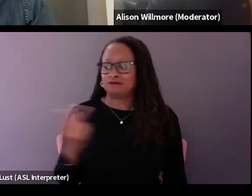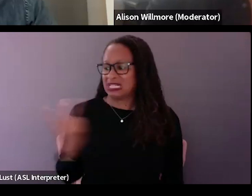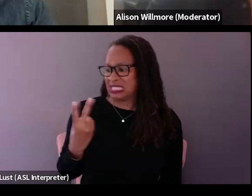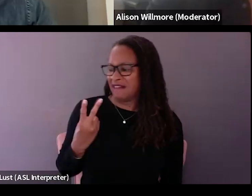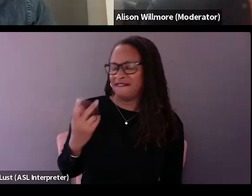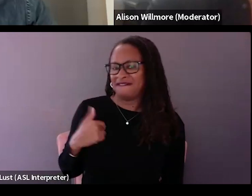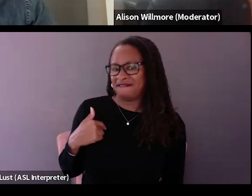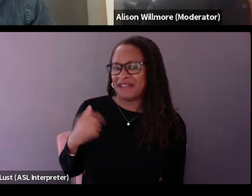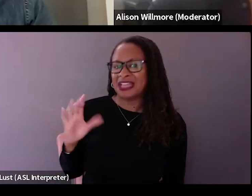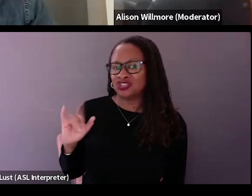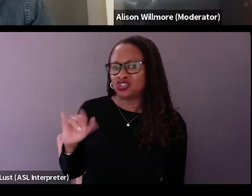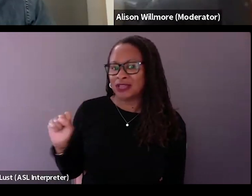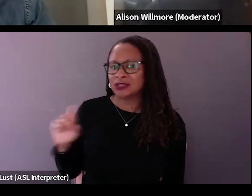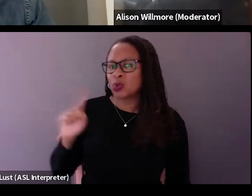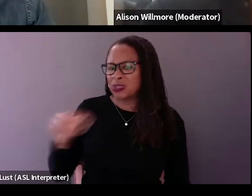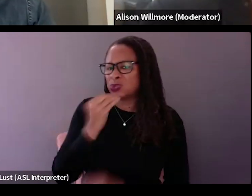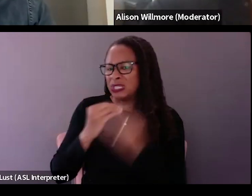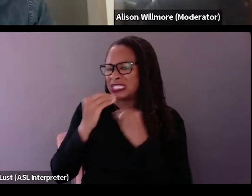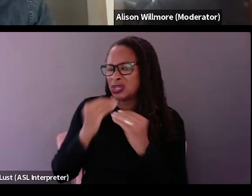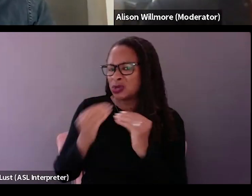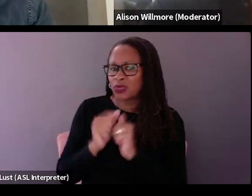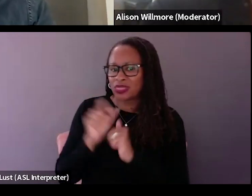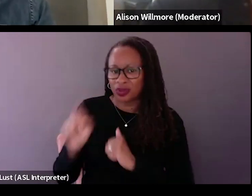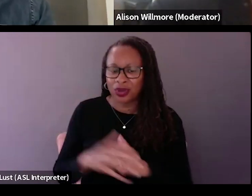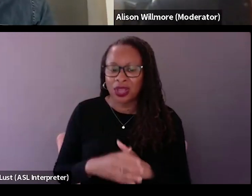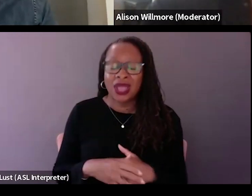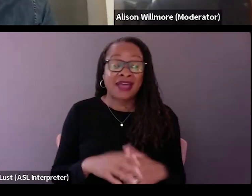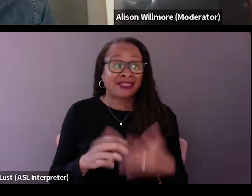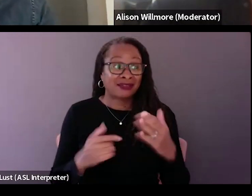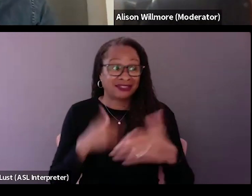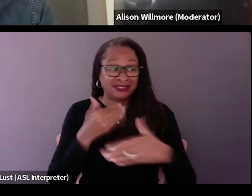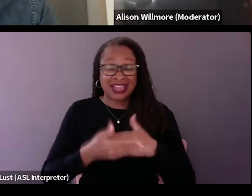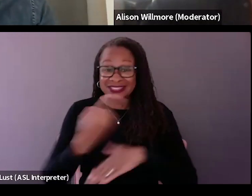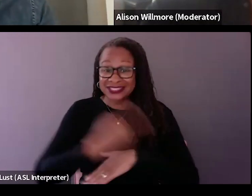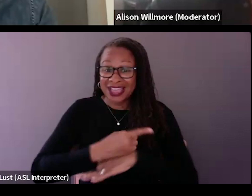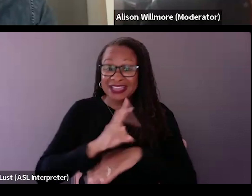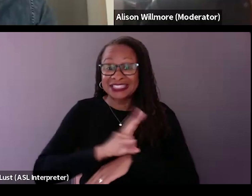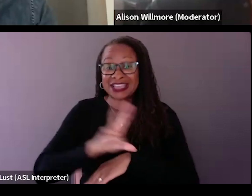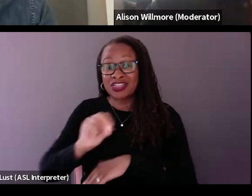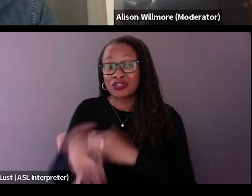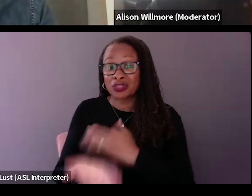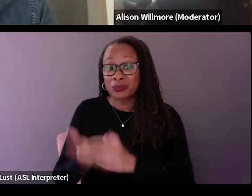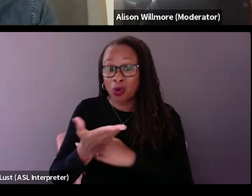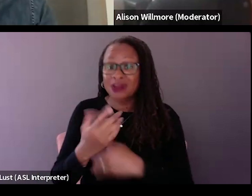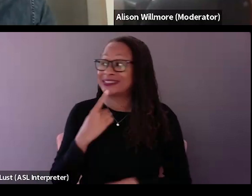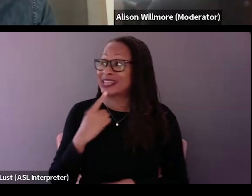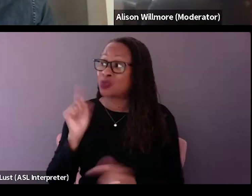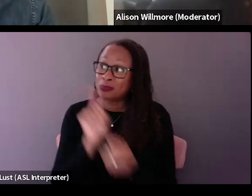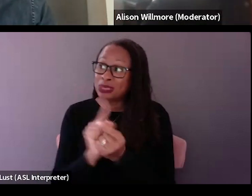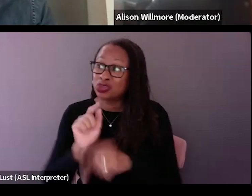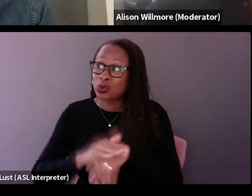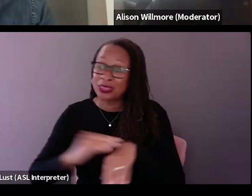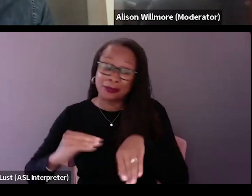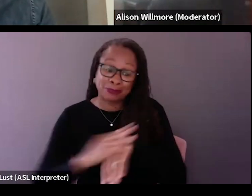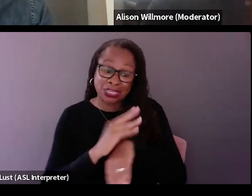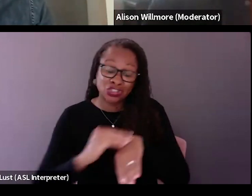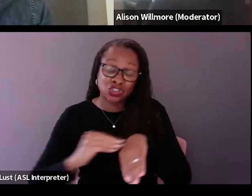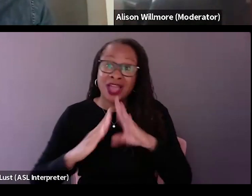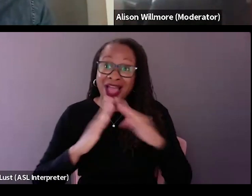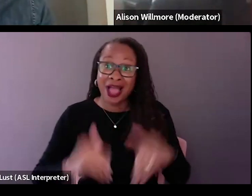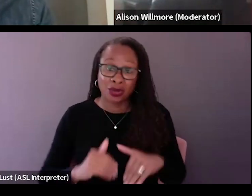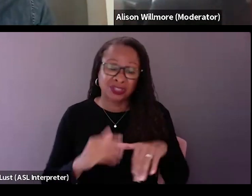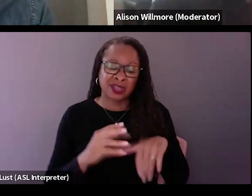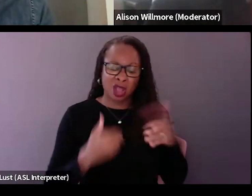7:30. We said, we'll meet you in the beach house, which is on the water. She lives in the roadhouse, which is a little up the hill. And I could just see her out the